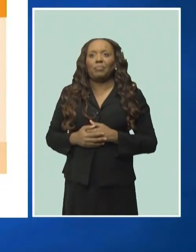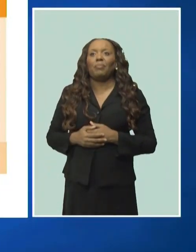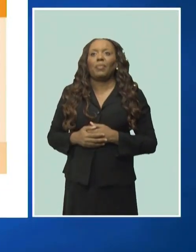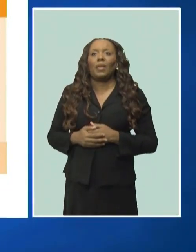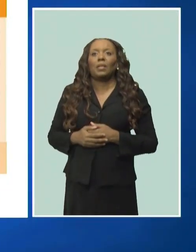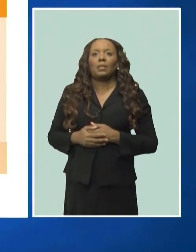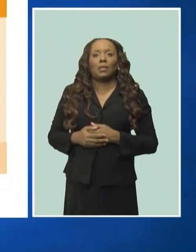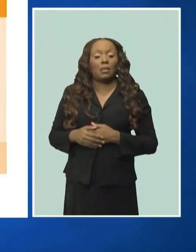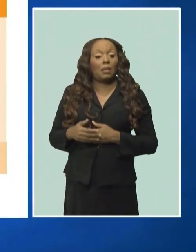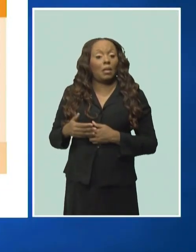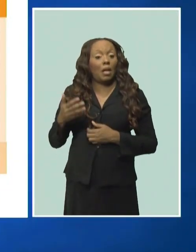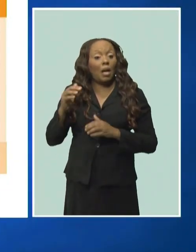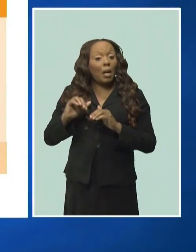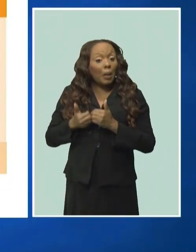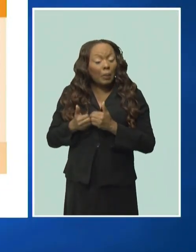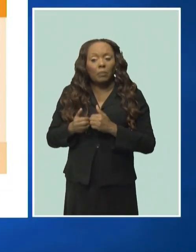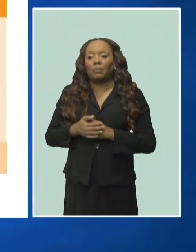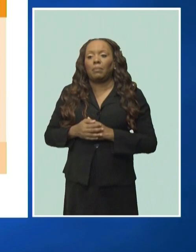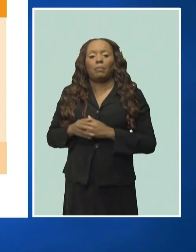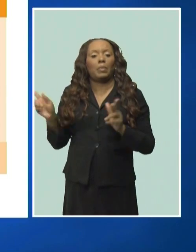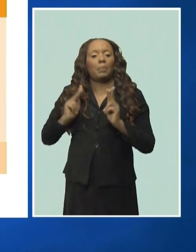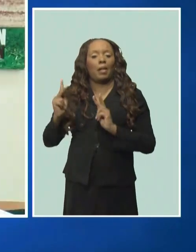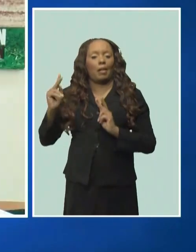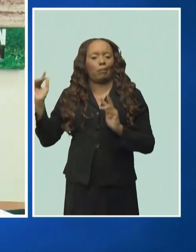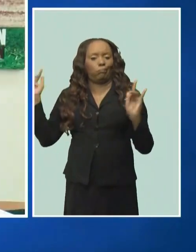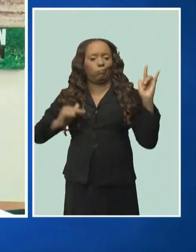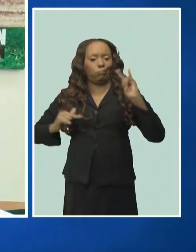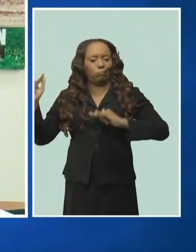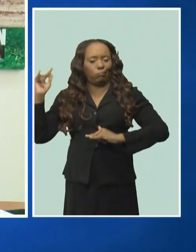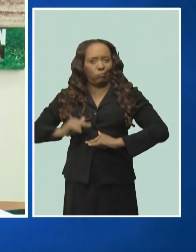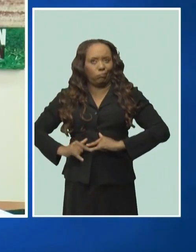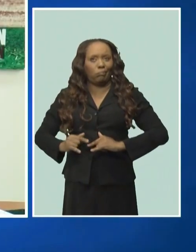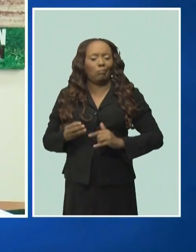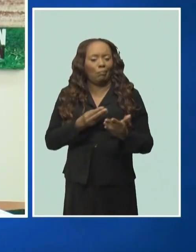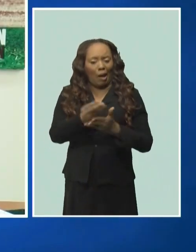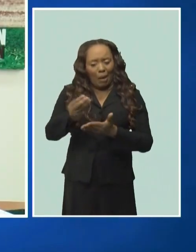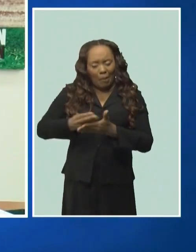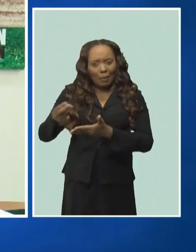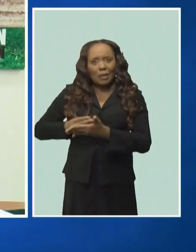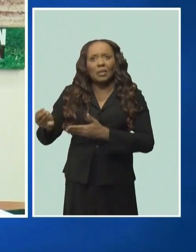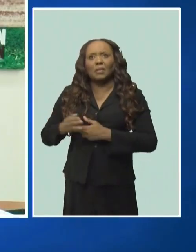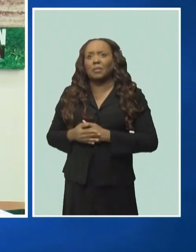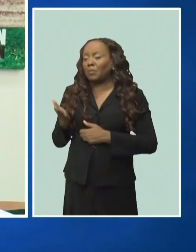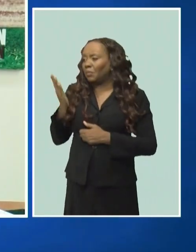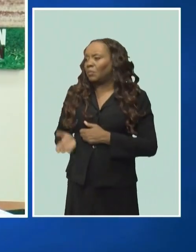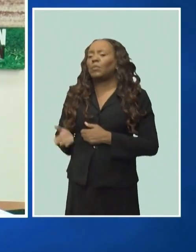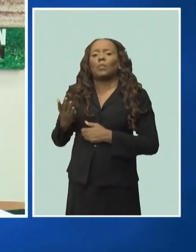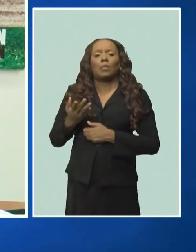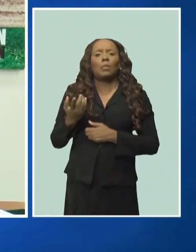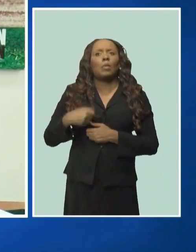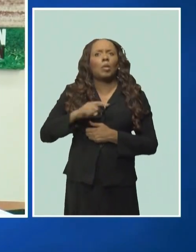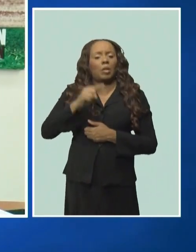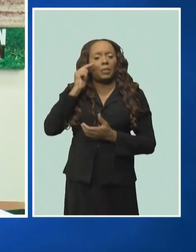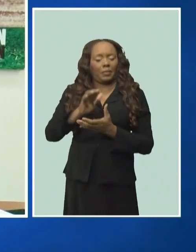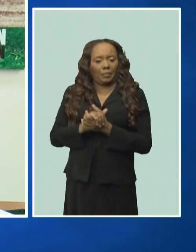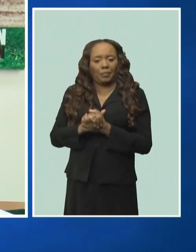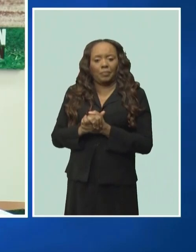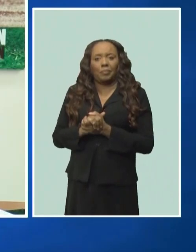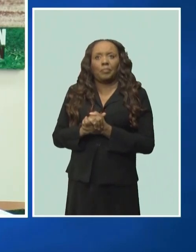be as a result of visitor spend. Conservatively, we are saying that we can get this is what into the